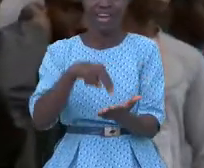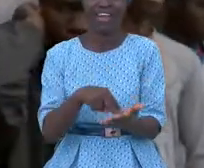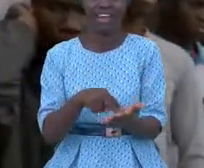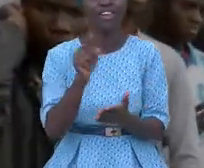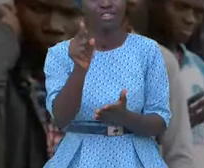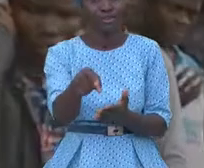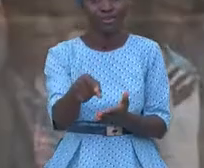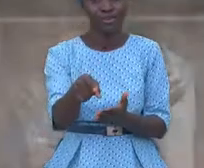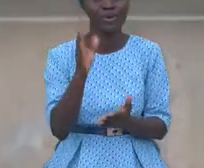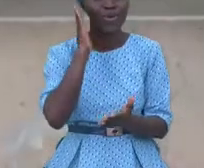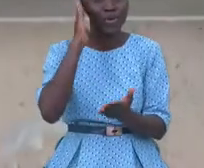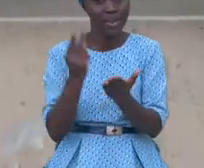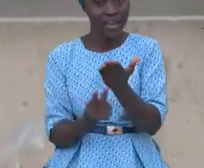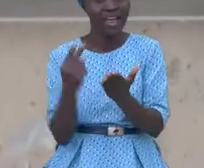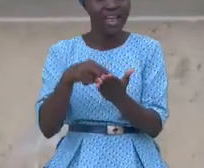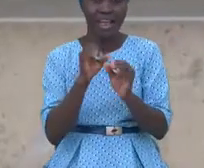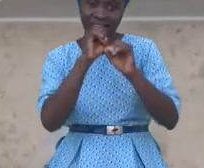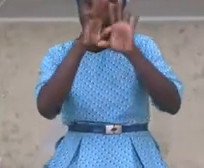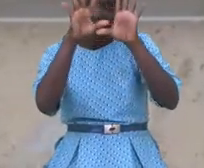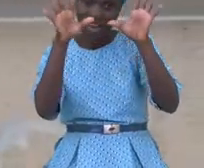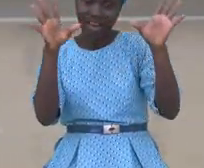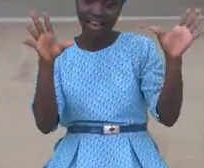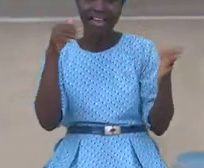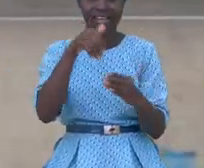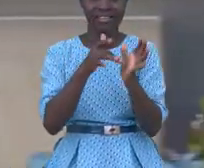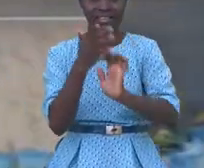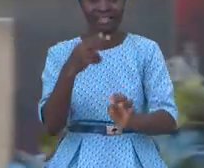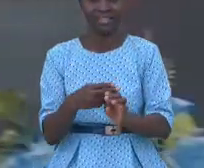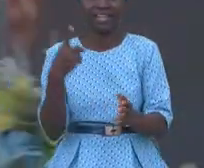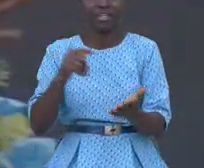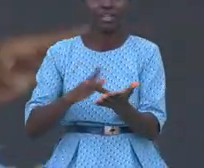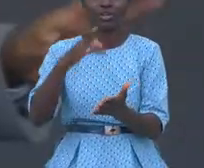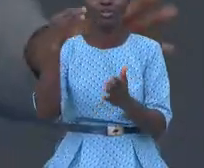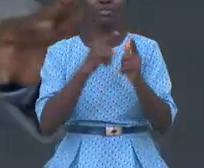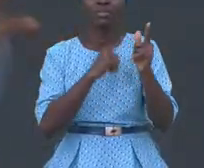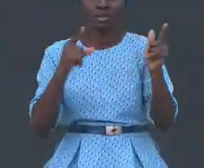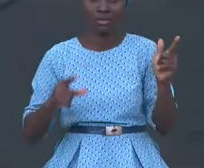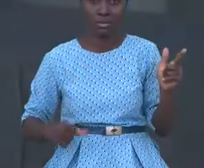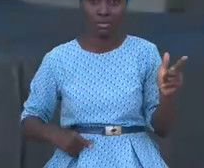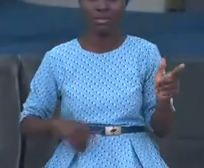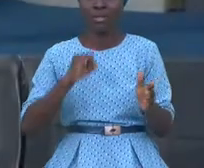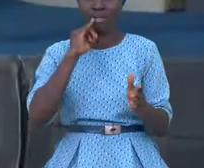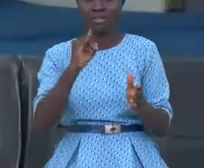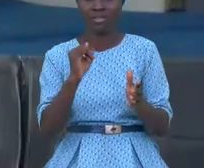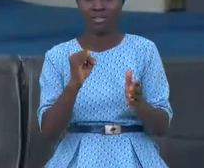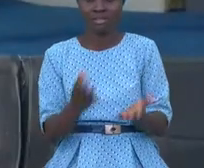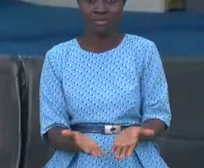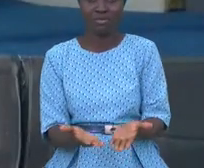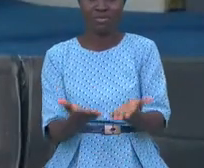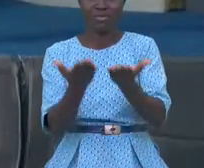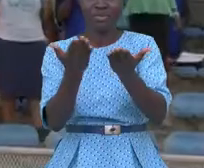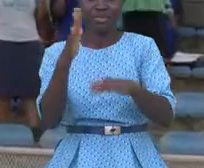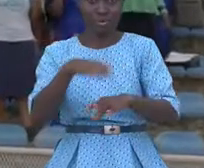You will shine. The glory of the Lord is risen upon